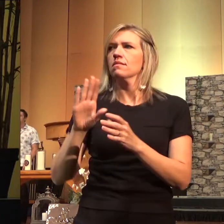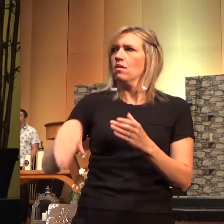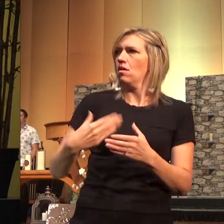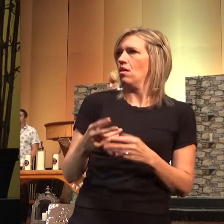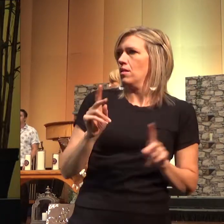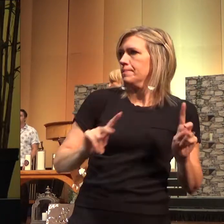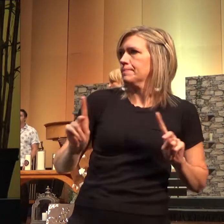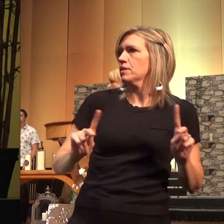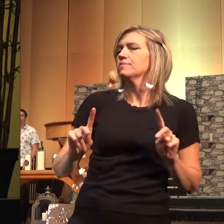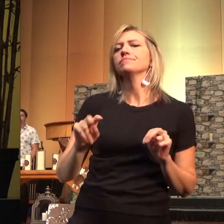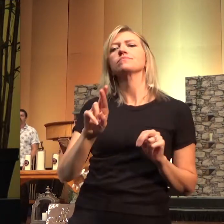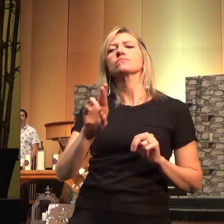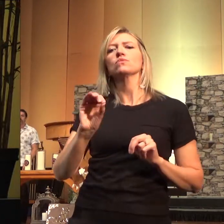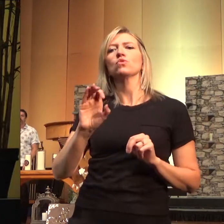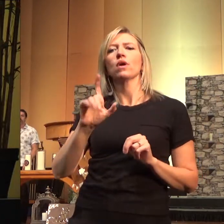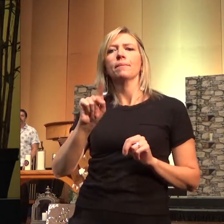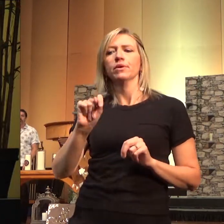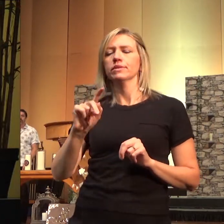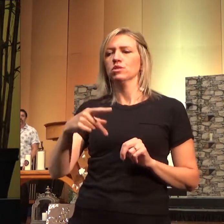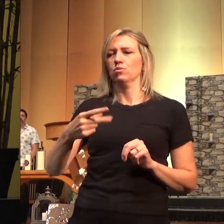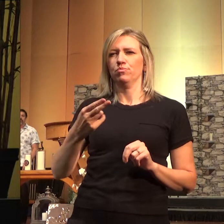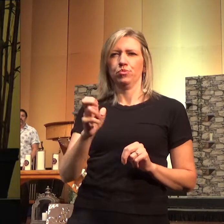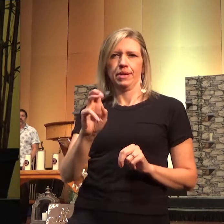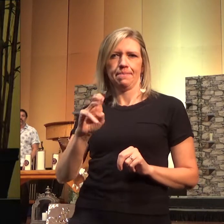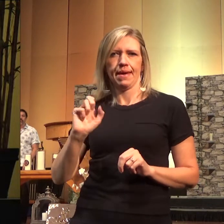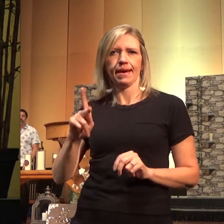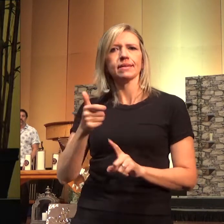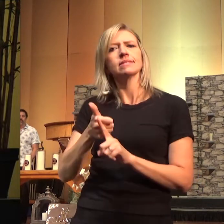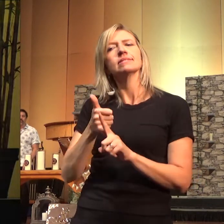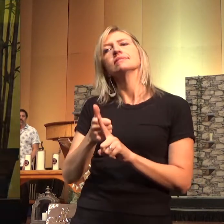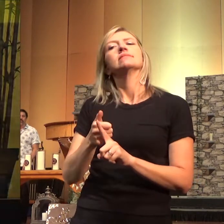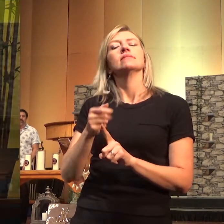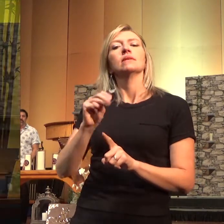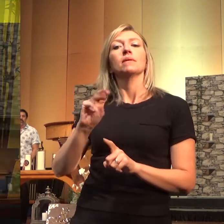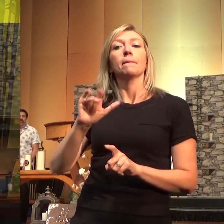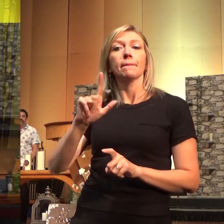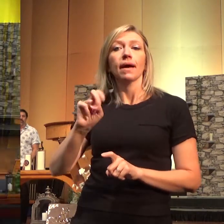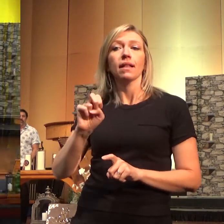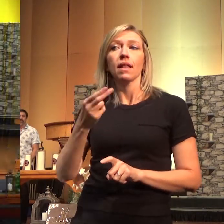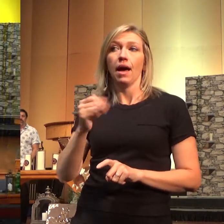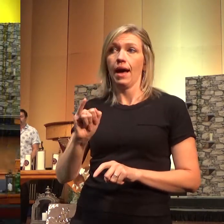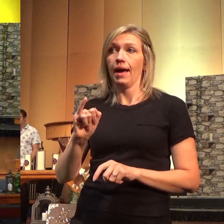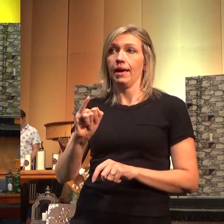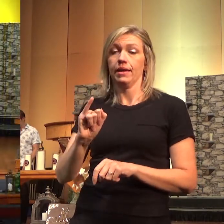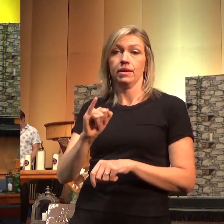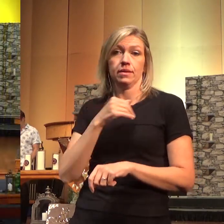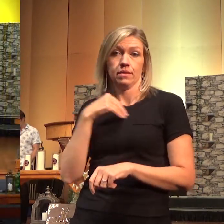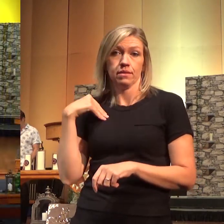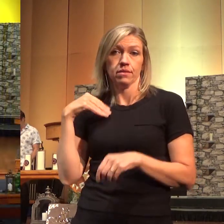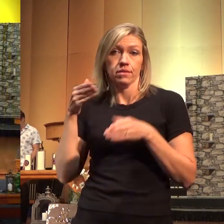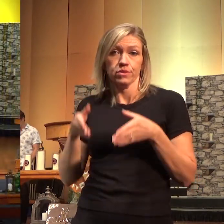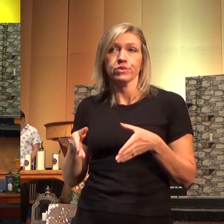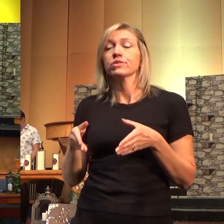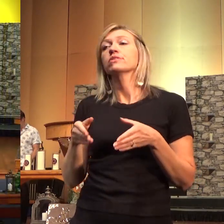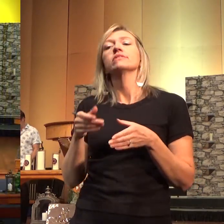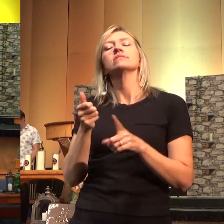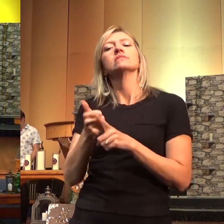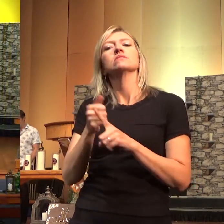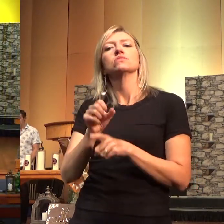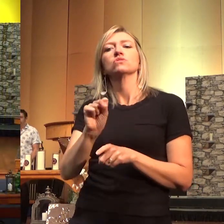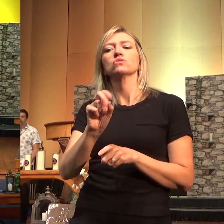So Robert Premack, who has joined us up here, he is both a Mile High congregant and he's also a